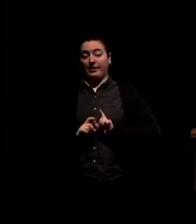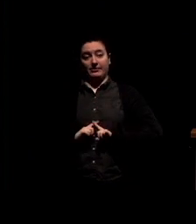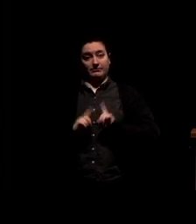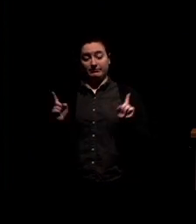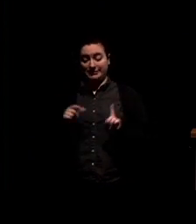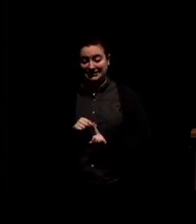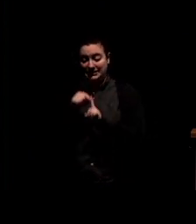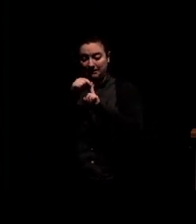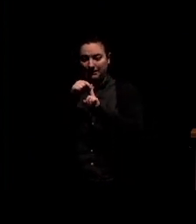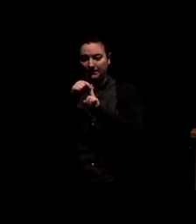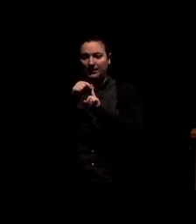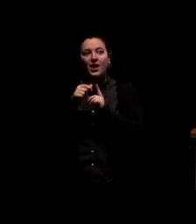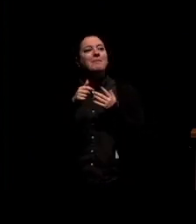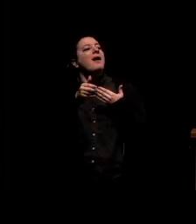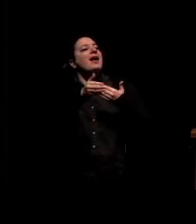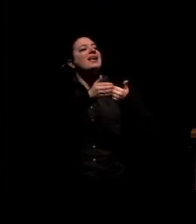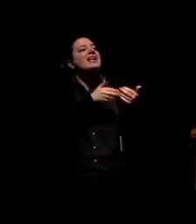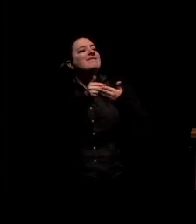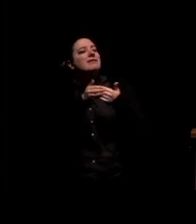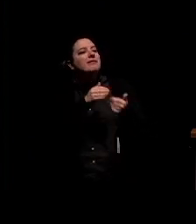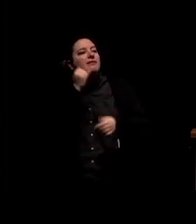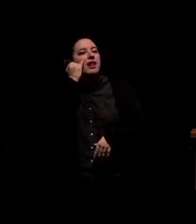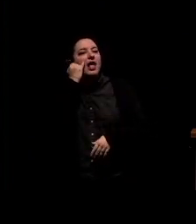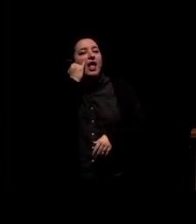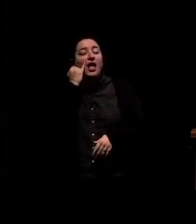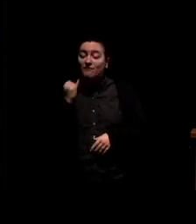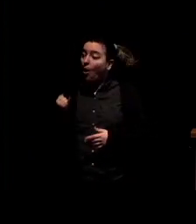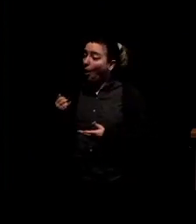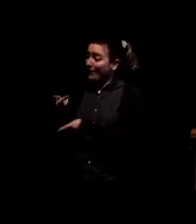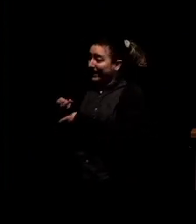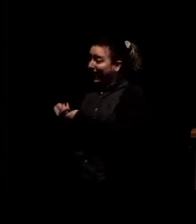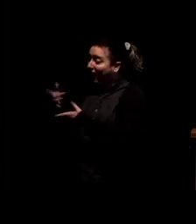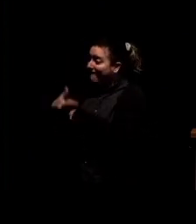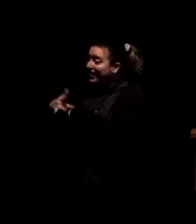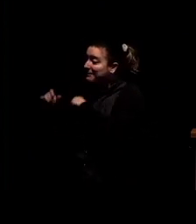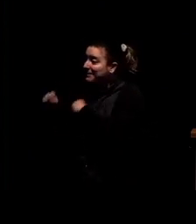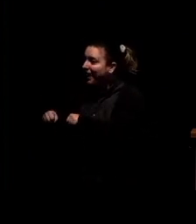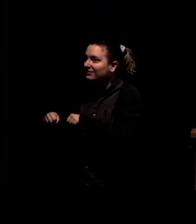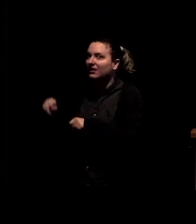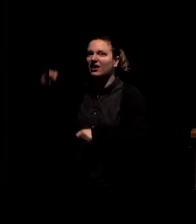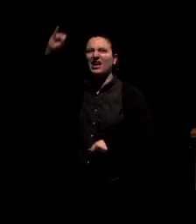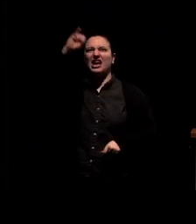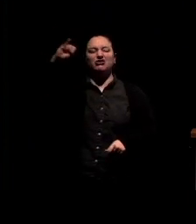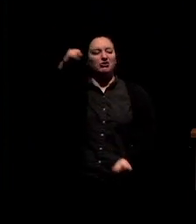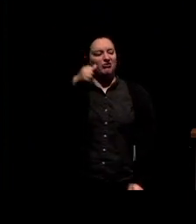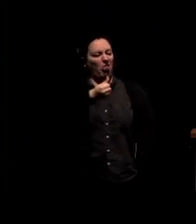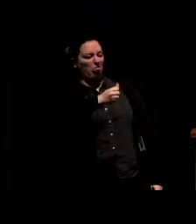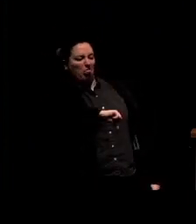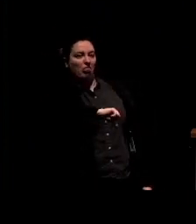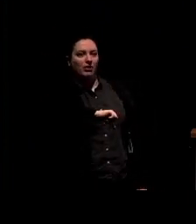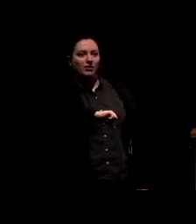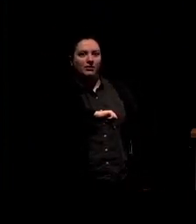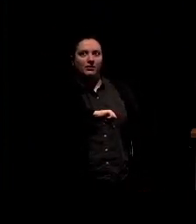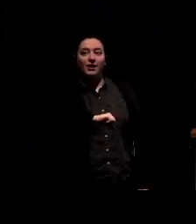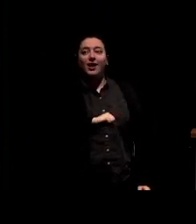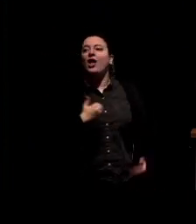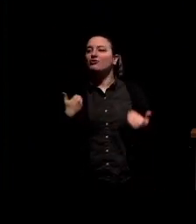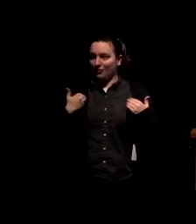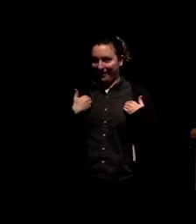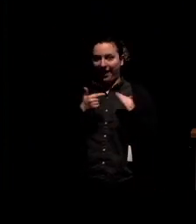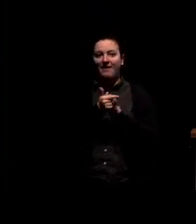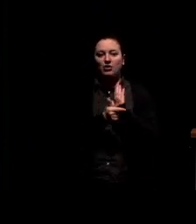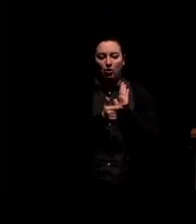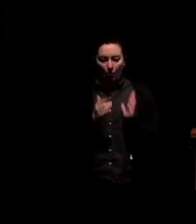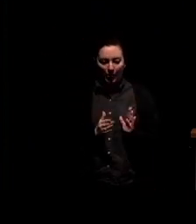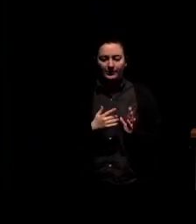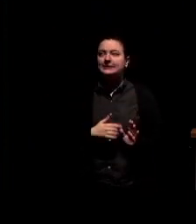too often insurance companies don't want to pay for it. And so we have lawyers on staff that advocate for those folks, say, nope, it says right there your insurance pays for